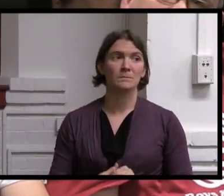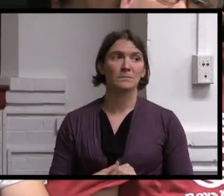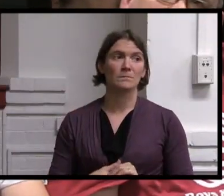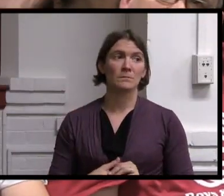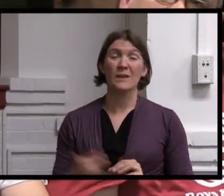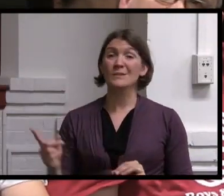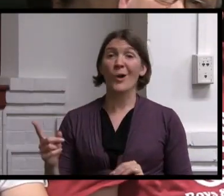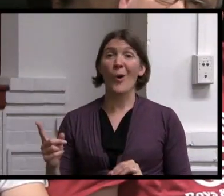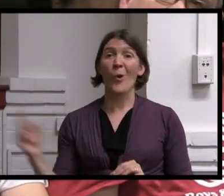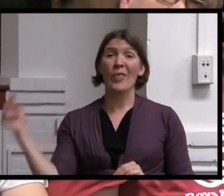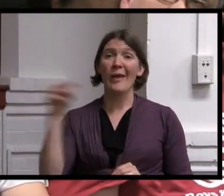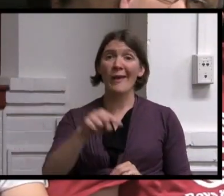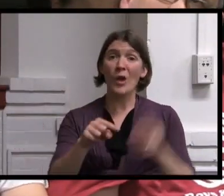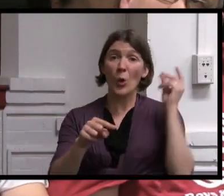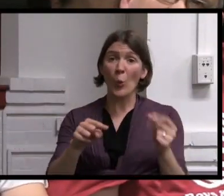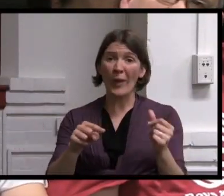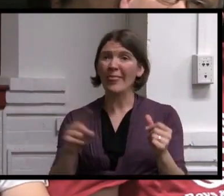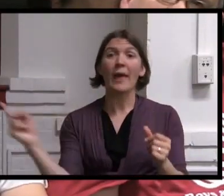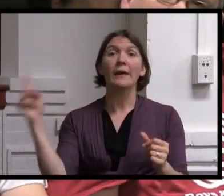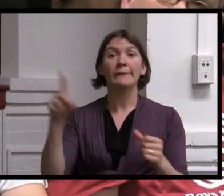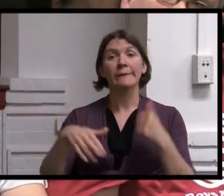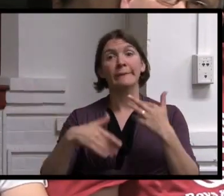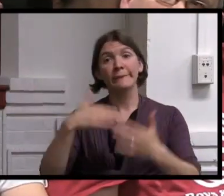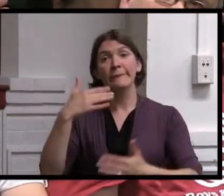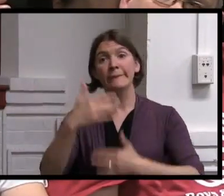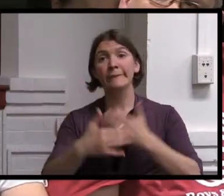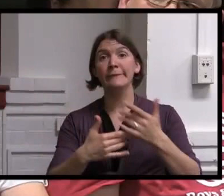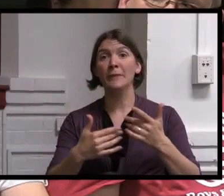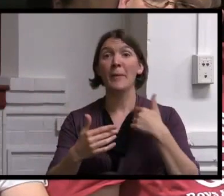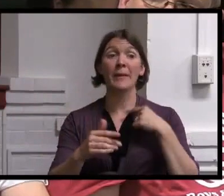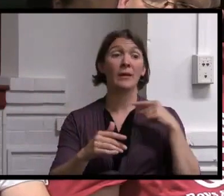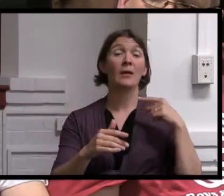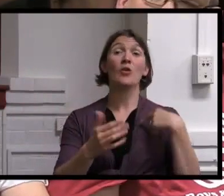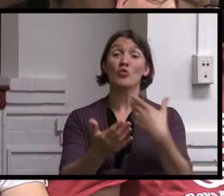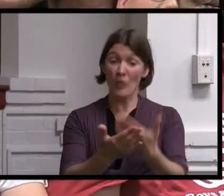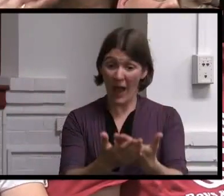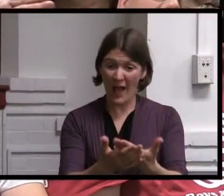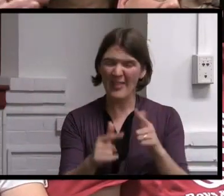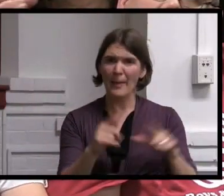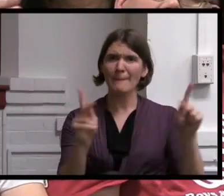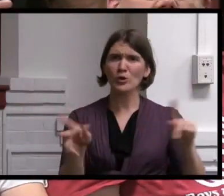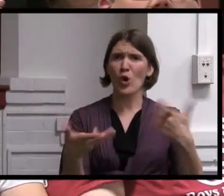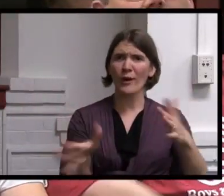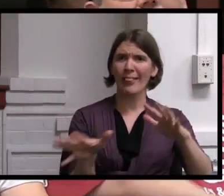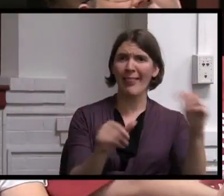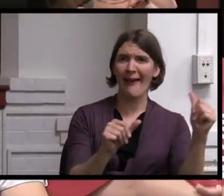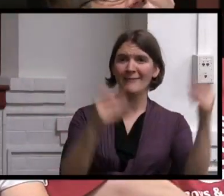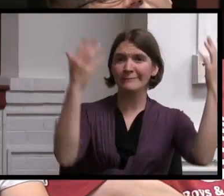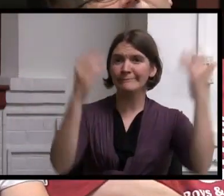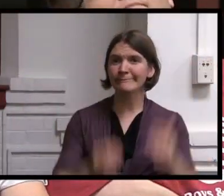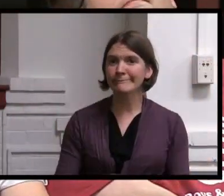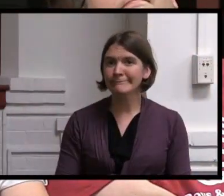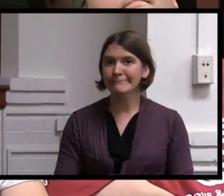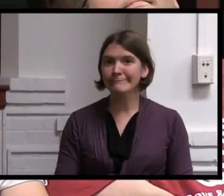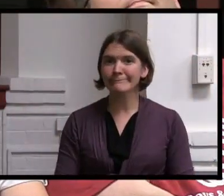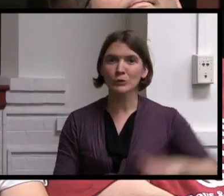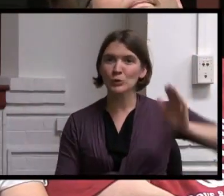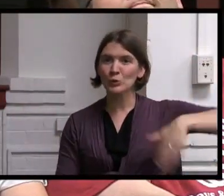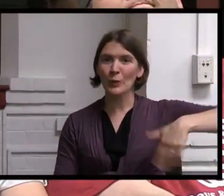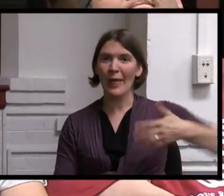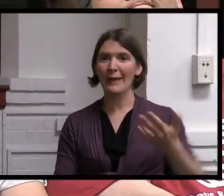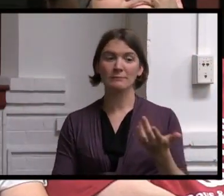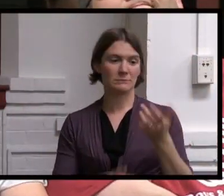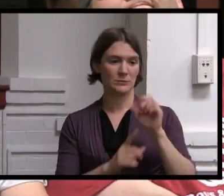And so they don't get there as quickly, and they might leave by the time an officer arrives. So